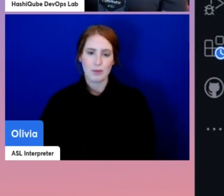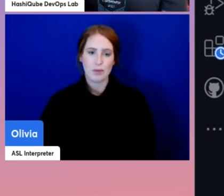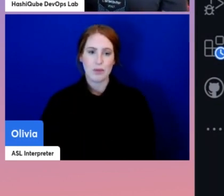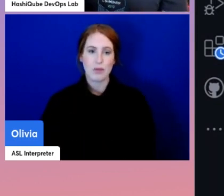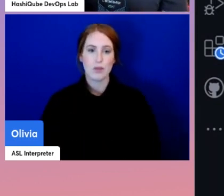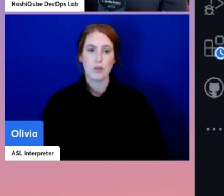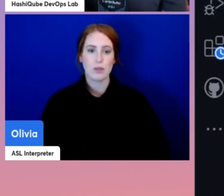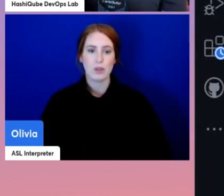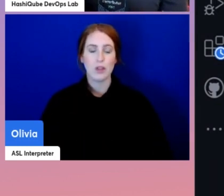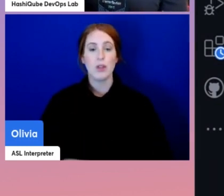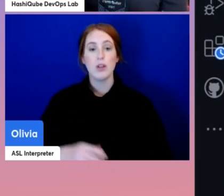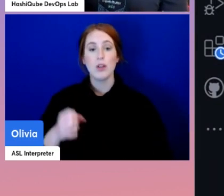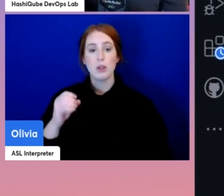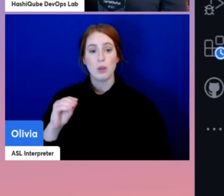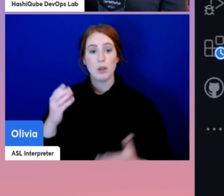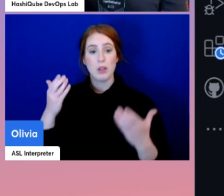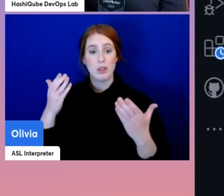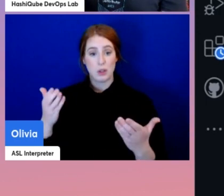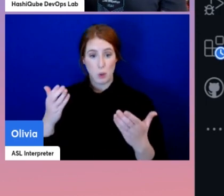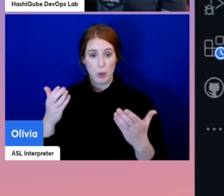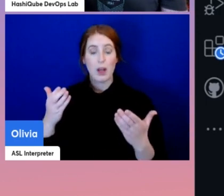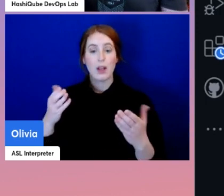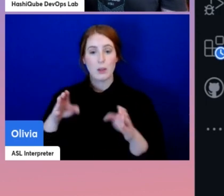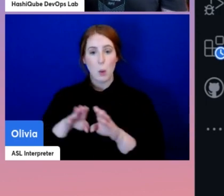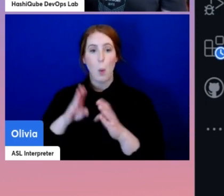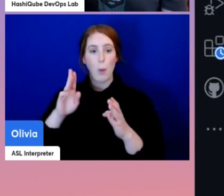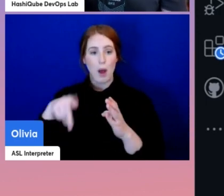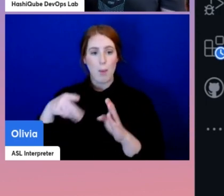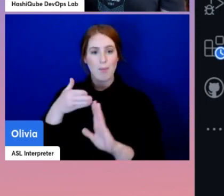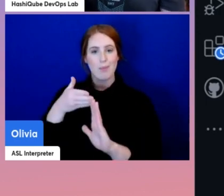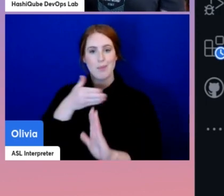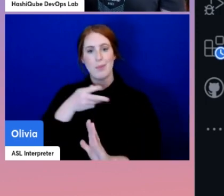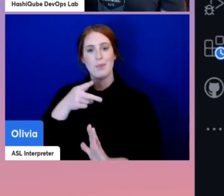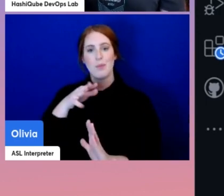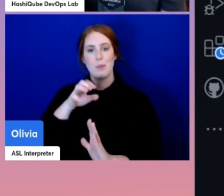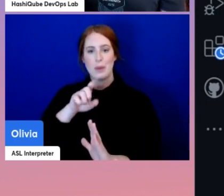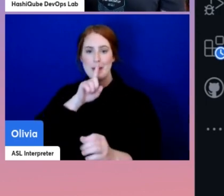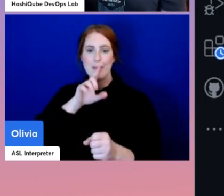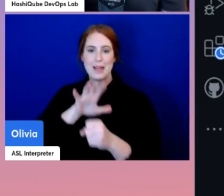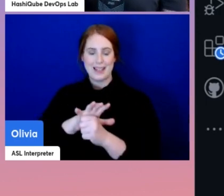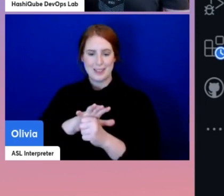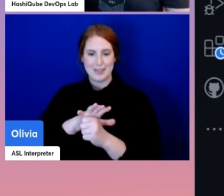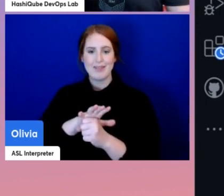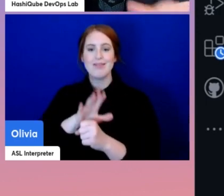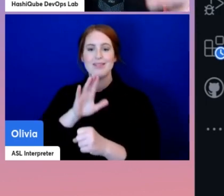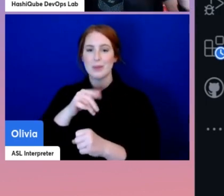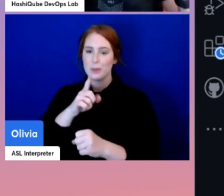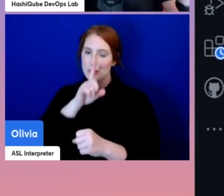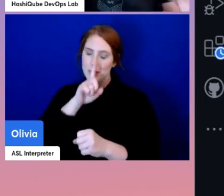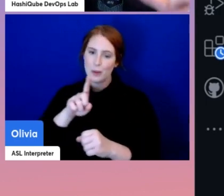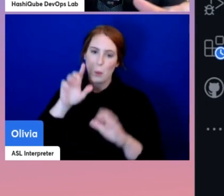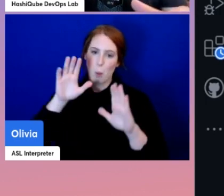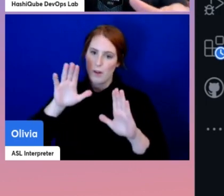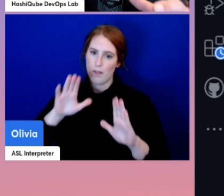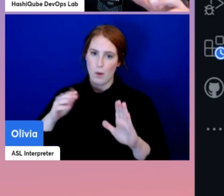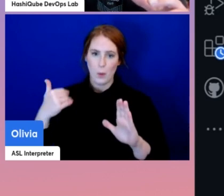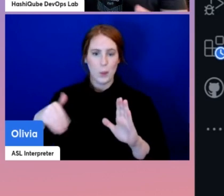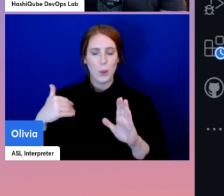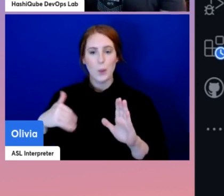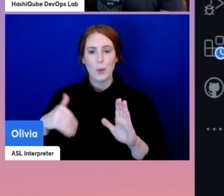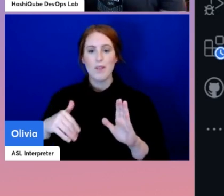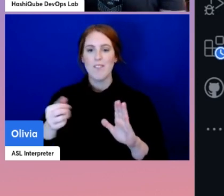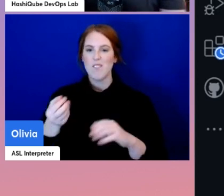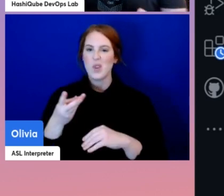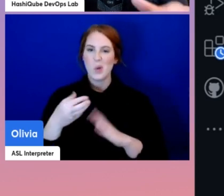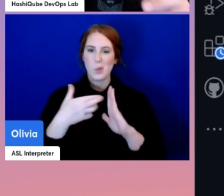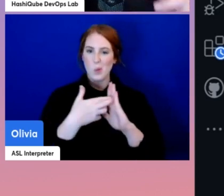let's open up our Git pre-commit. Now, pre-commit is a wonderful utility. It's got some rules. I've left you some